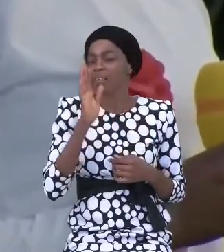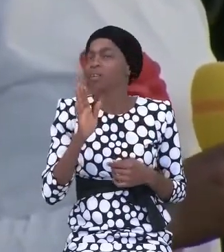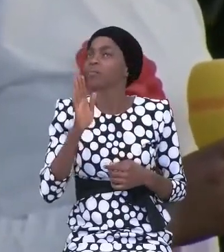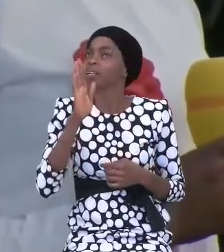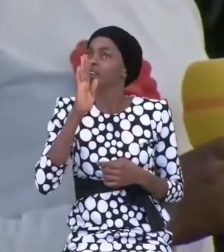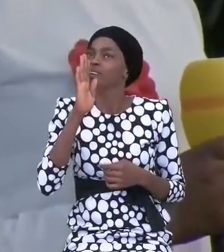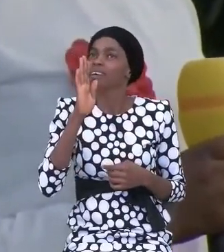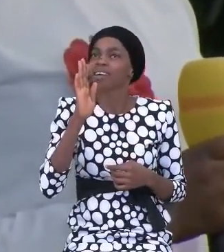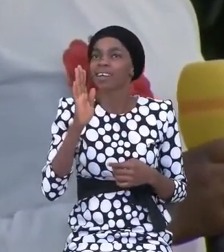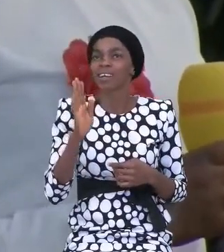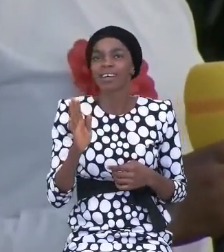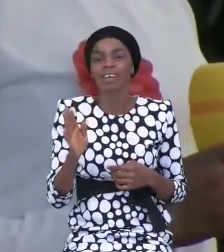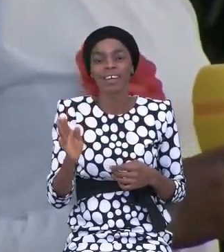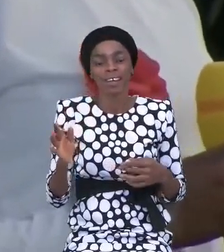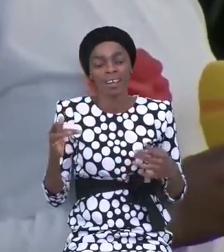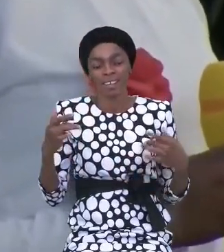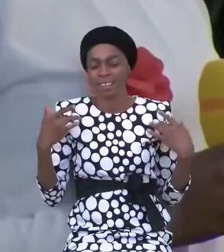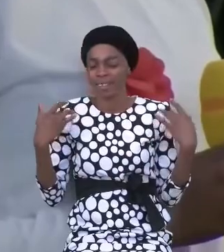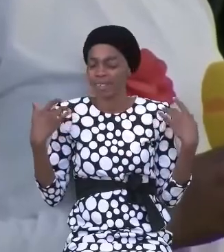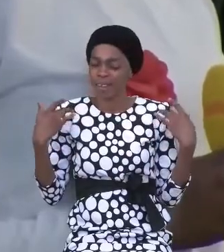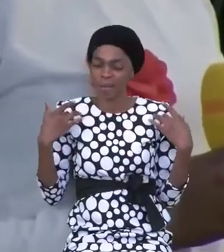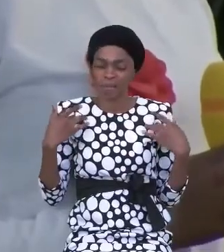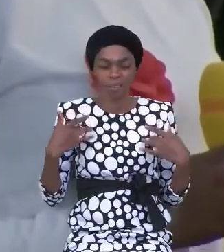never been